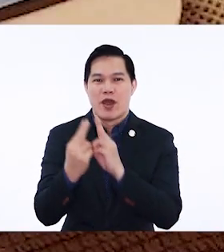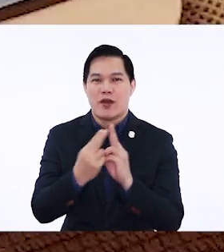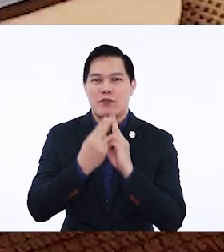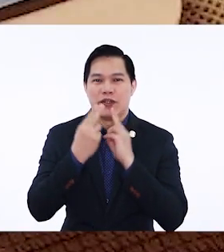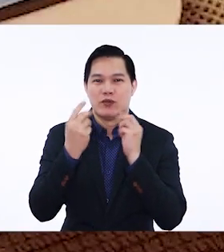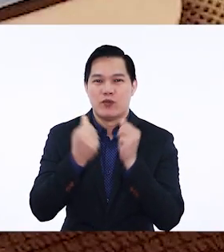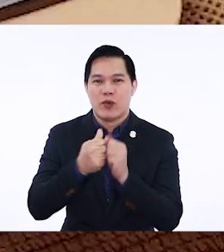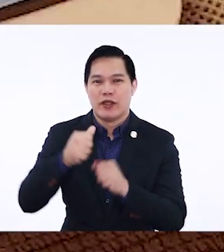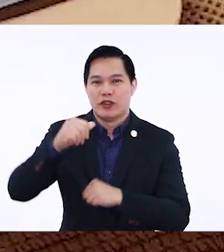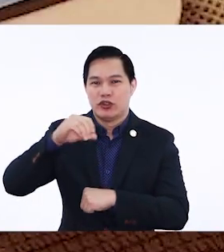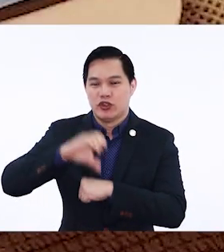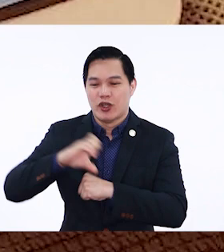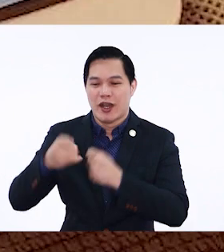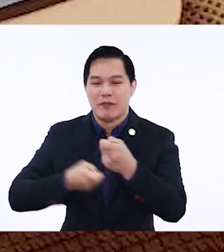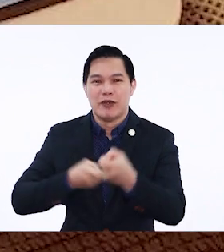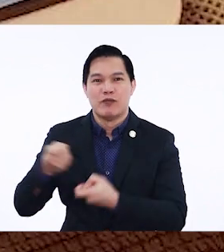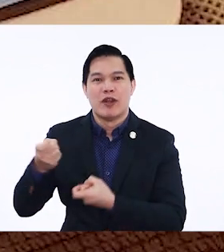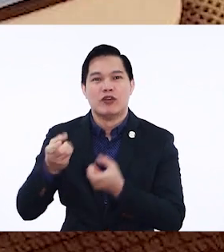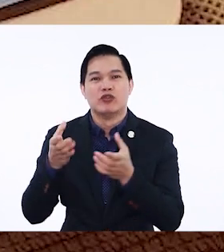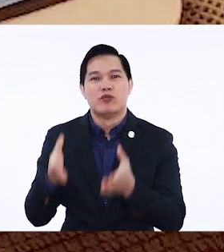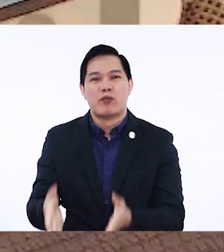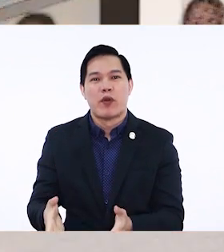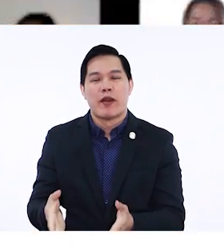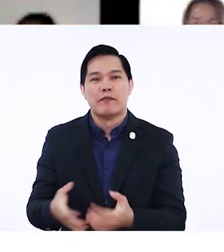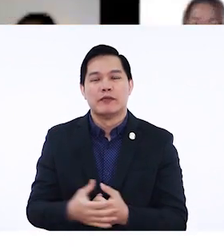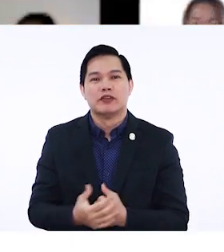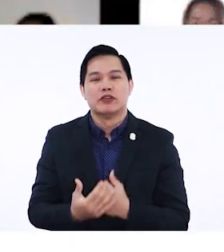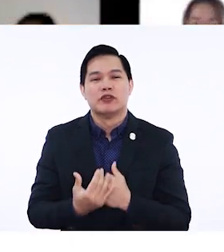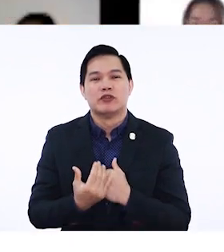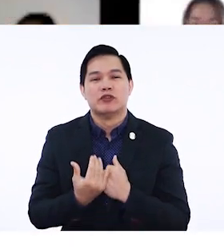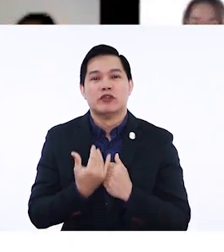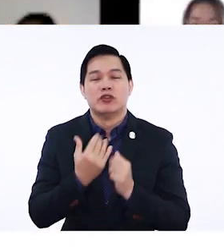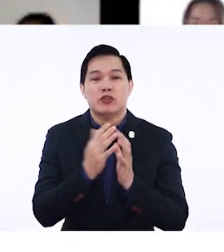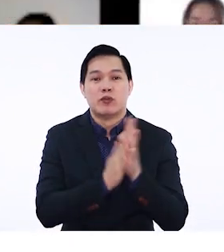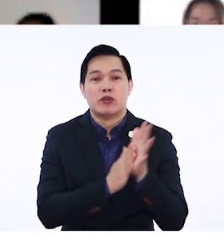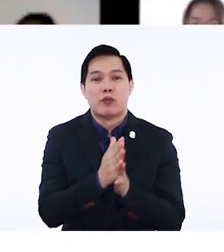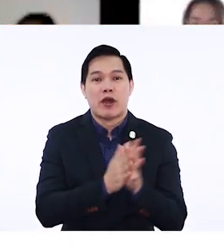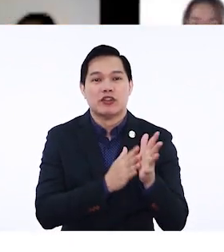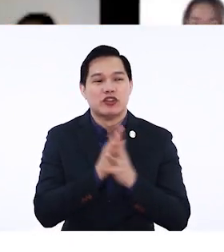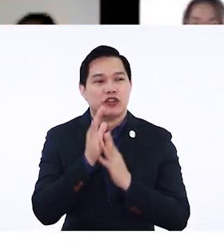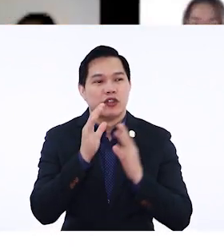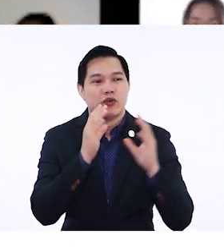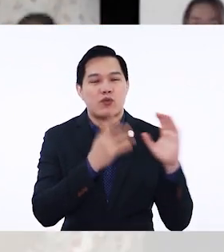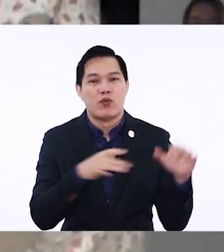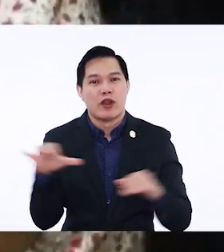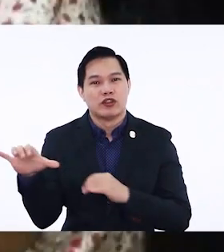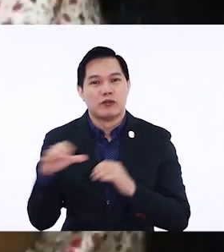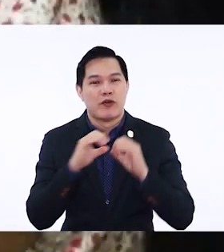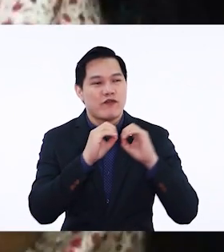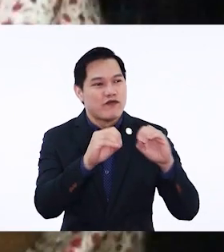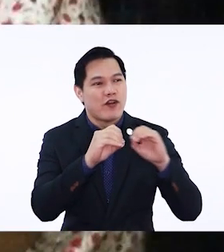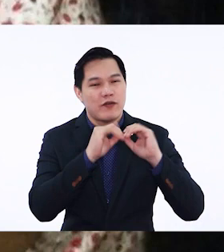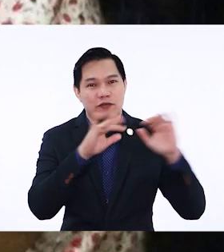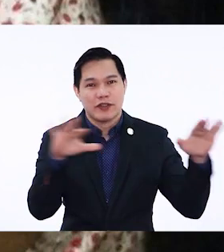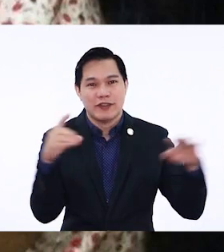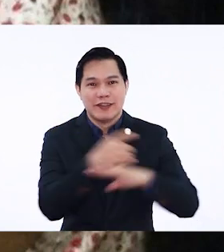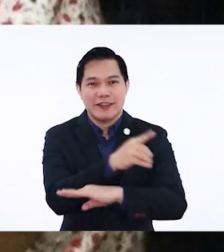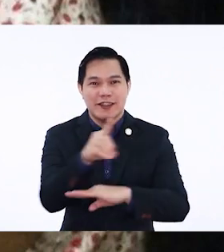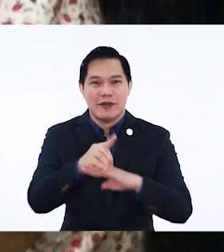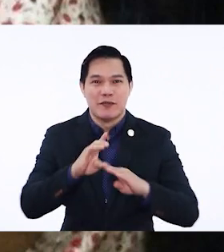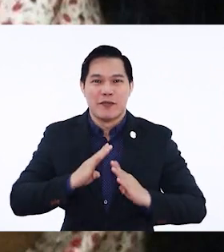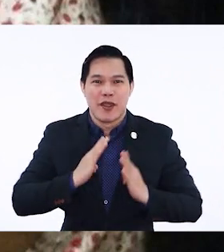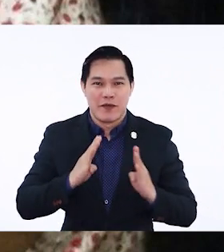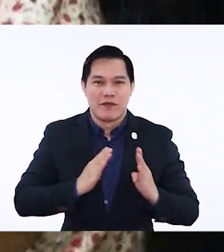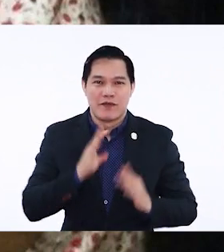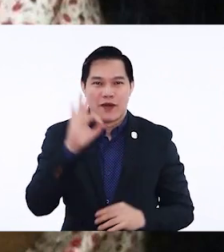Spain unite with the church administration in its efforts to intensify the works of propagation.